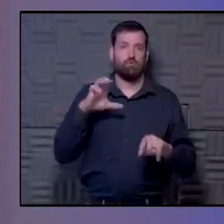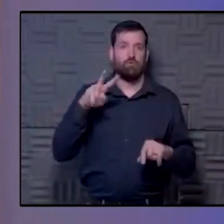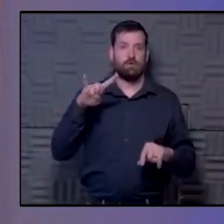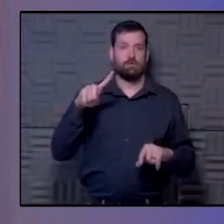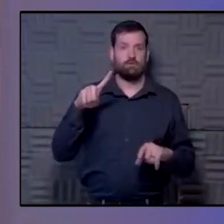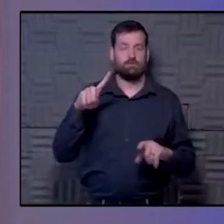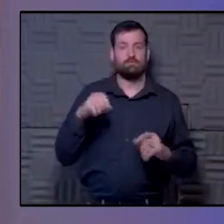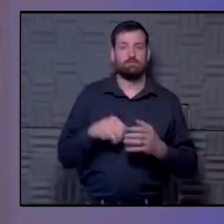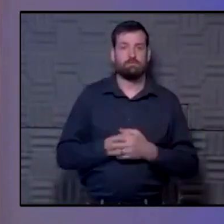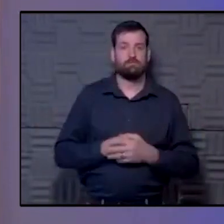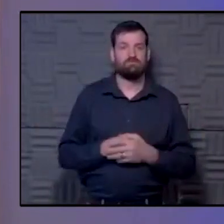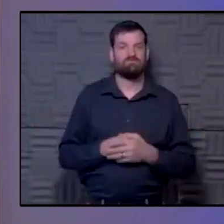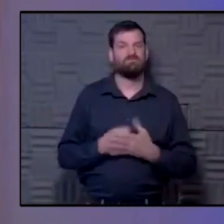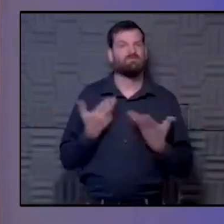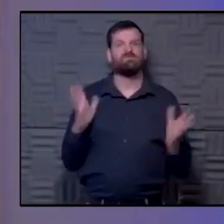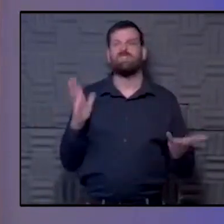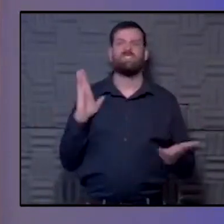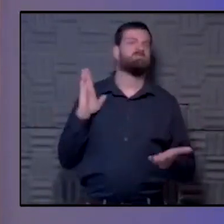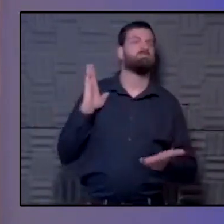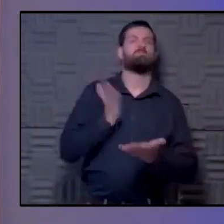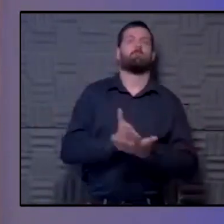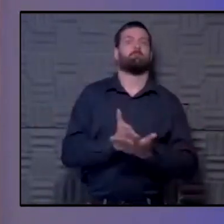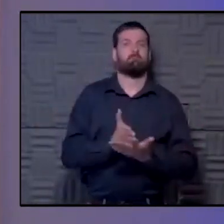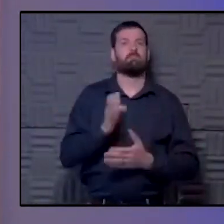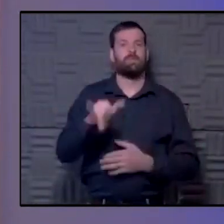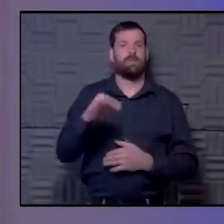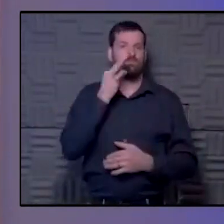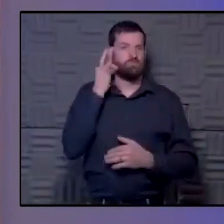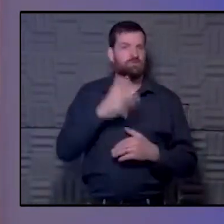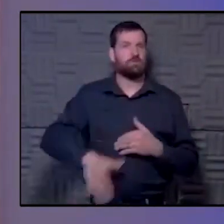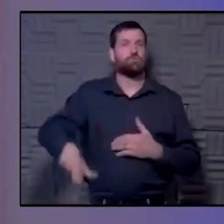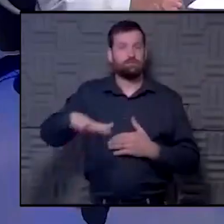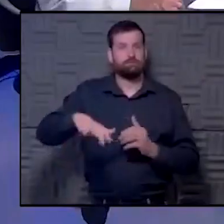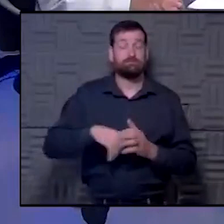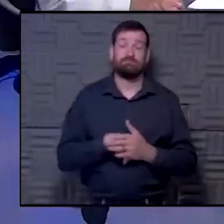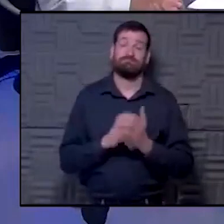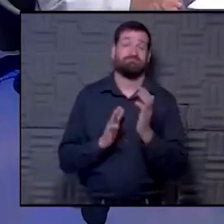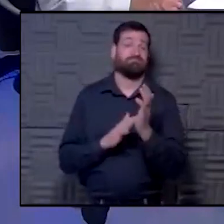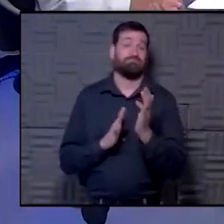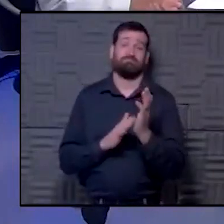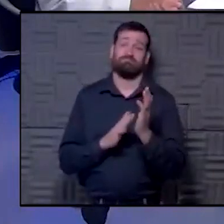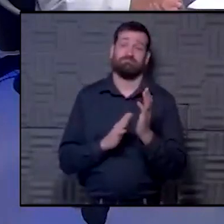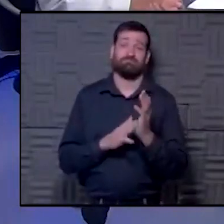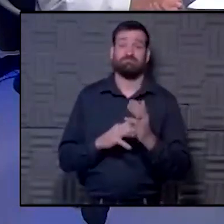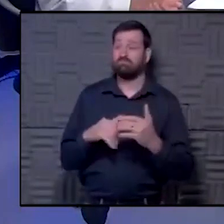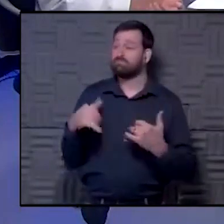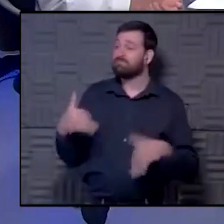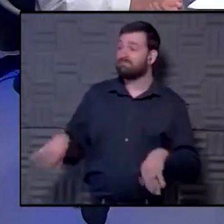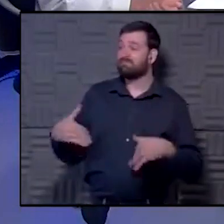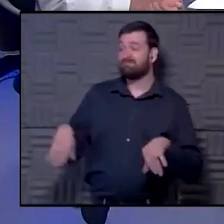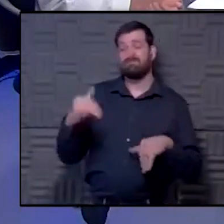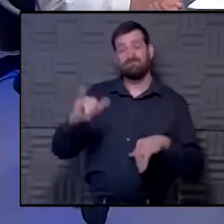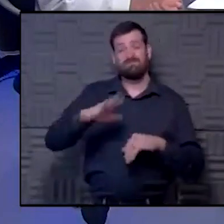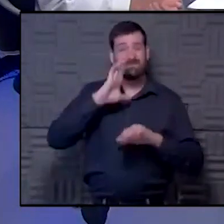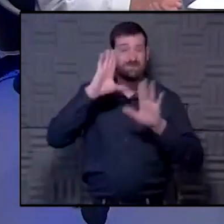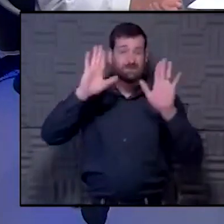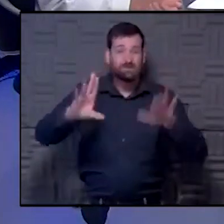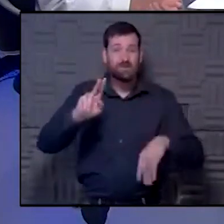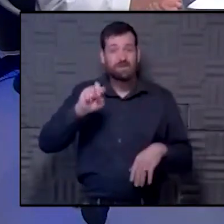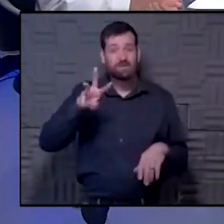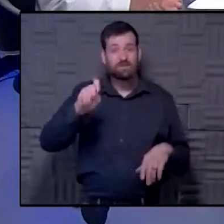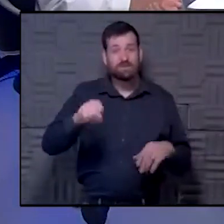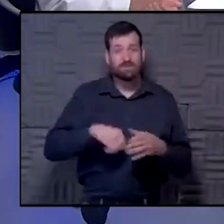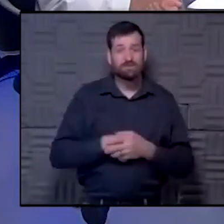have stopped COVID on their reservation. So kudos to them. Yeah, that is great. That is great news.